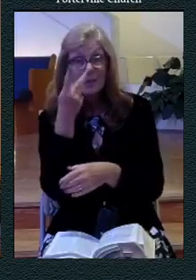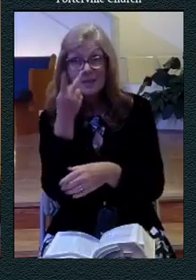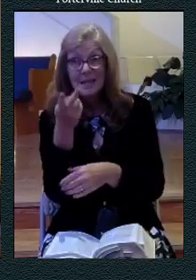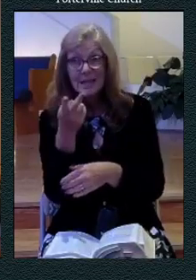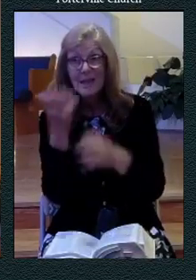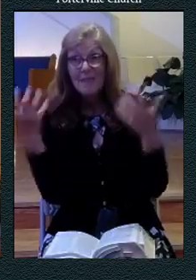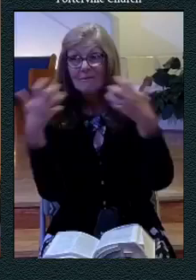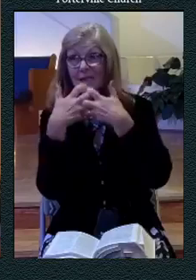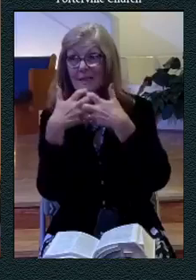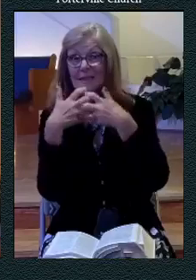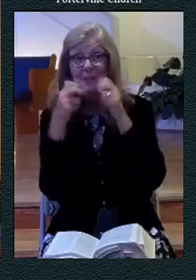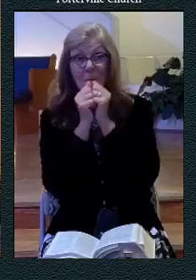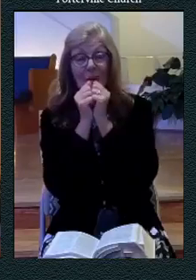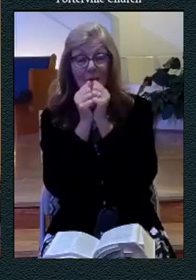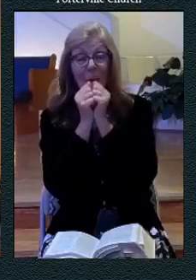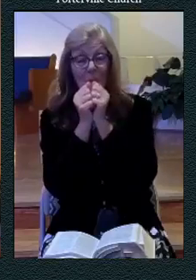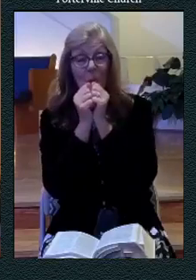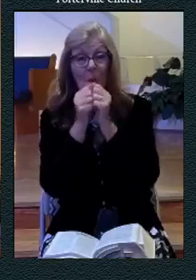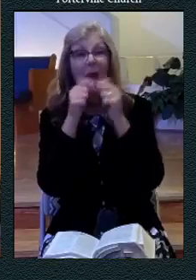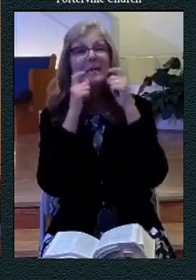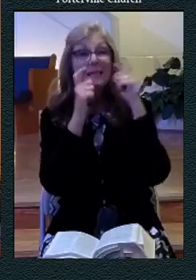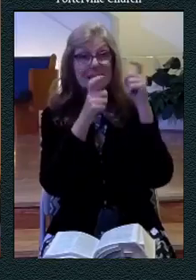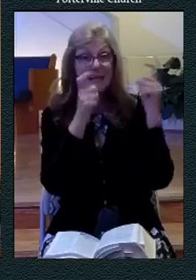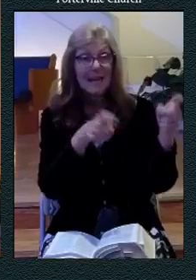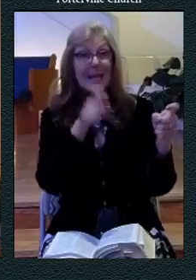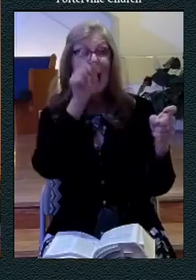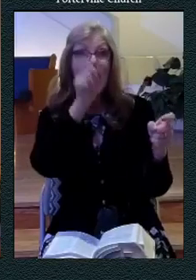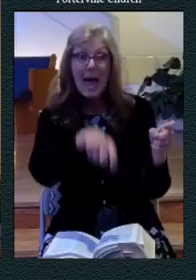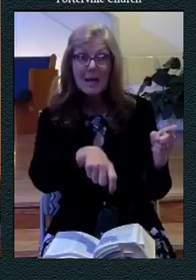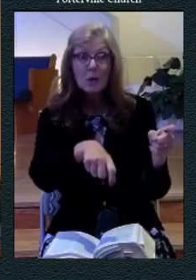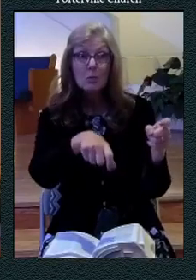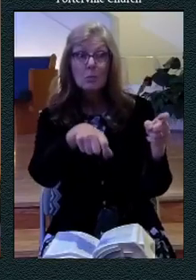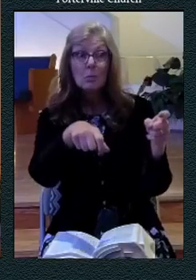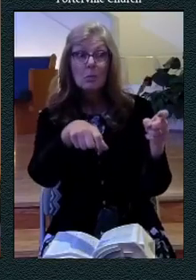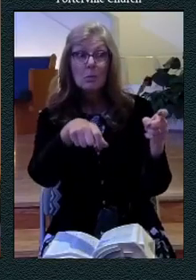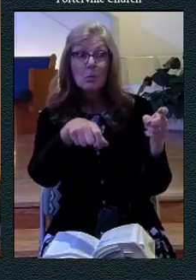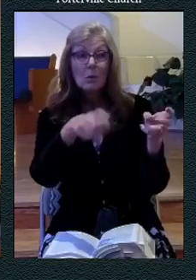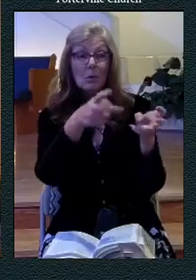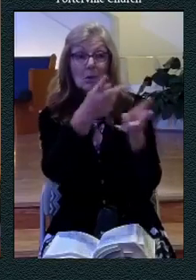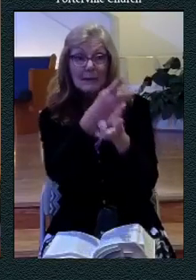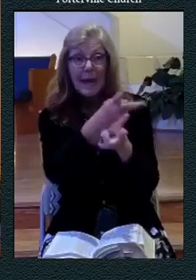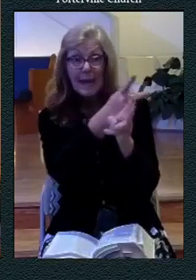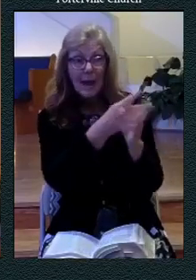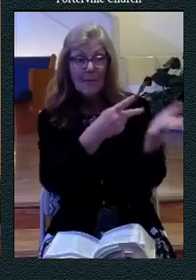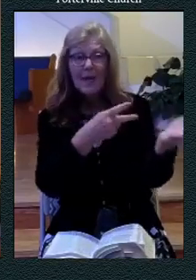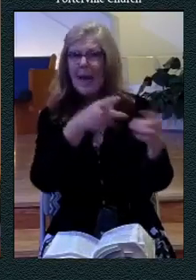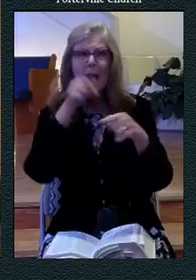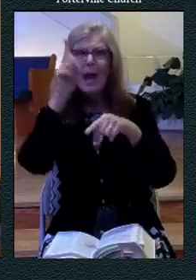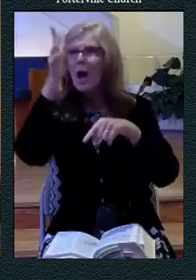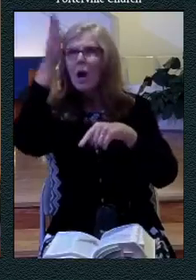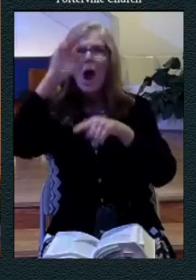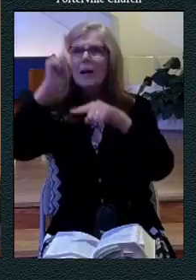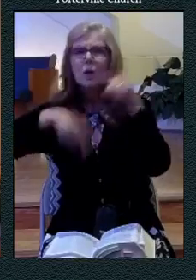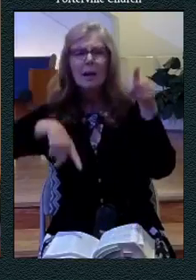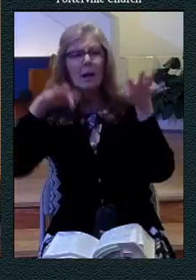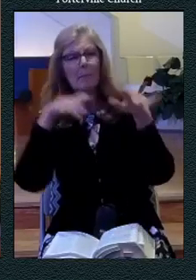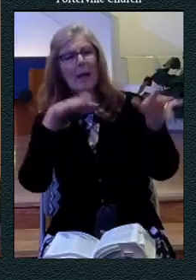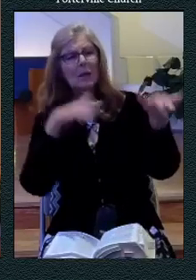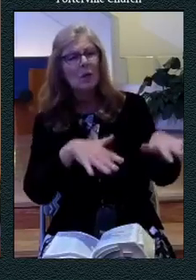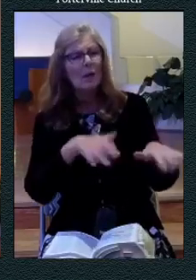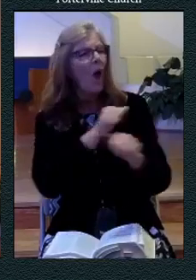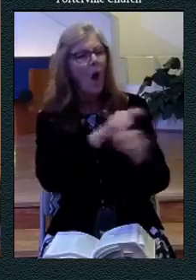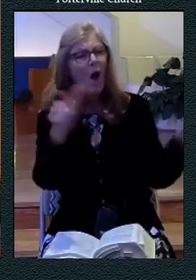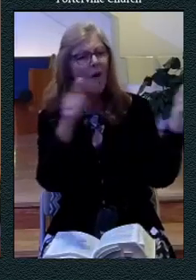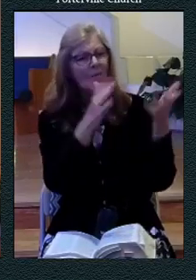together? Sin had to be judged. God couldn't just wave a magic stick and say, all forgiven.